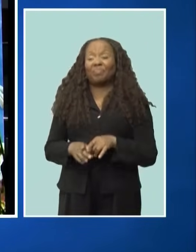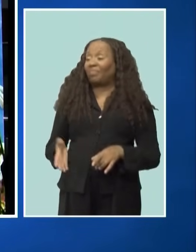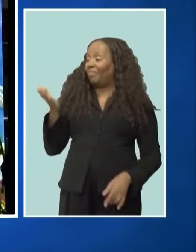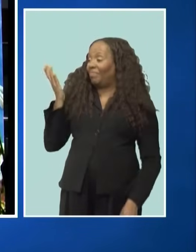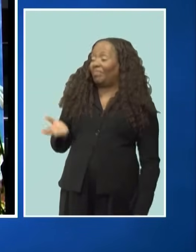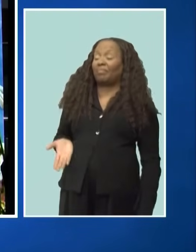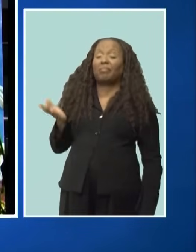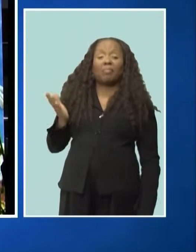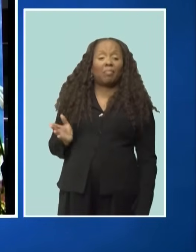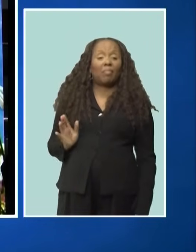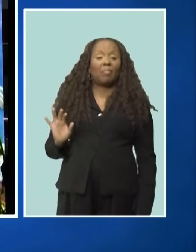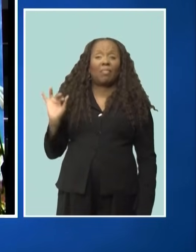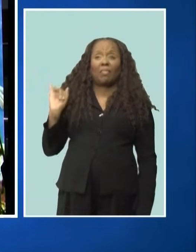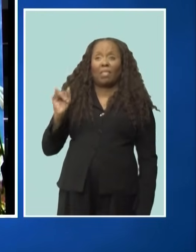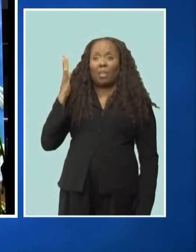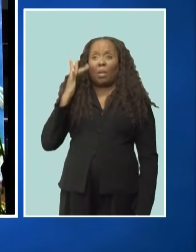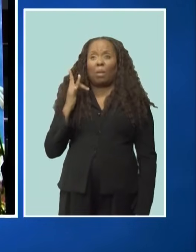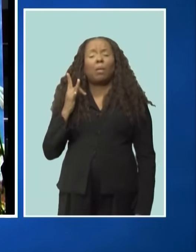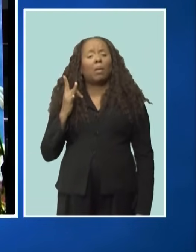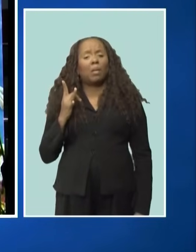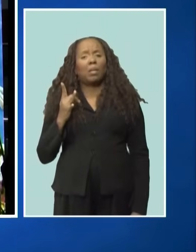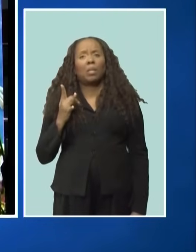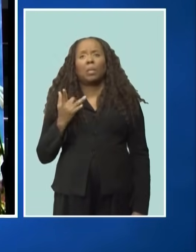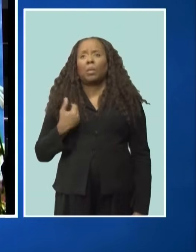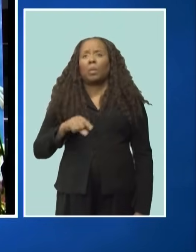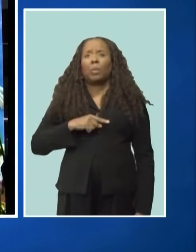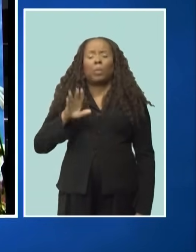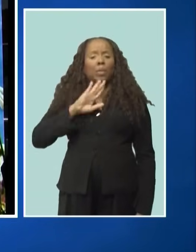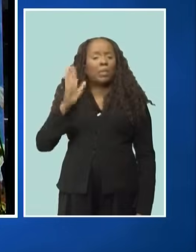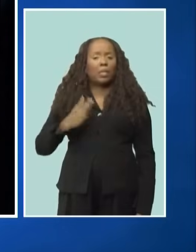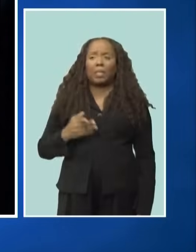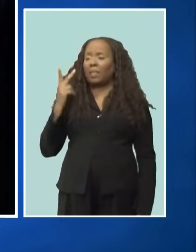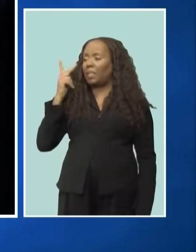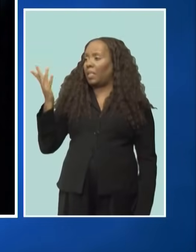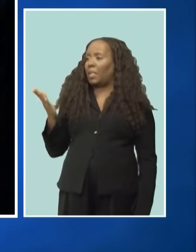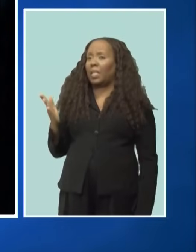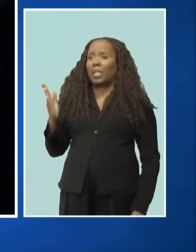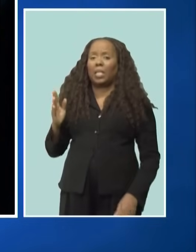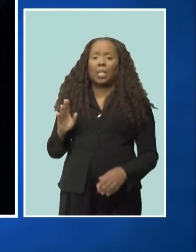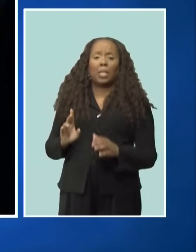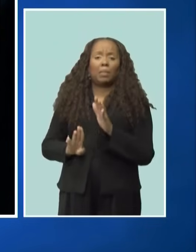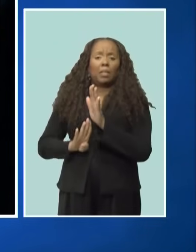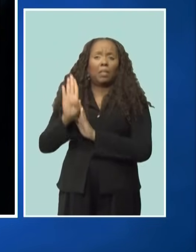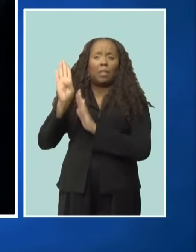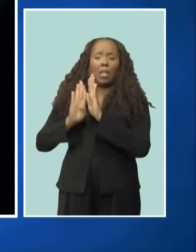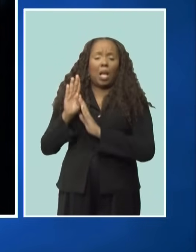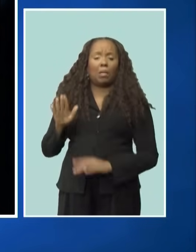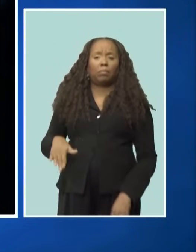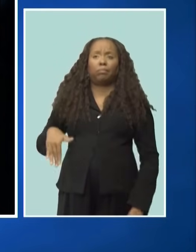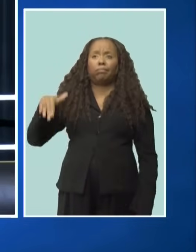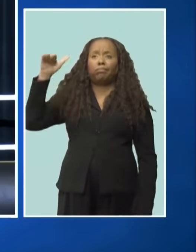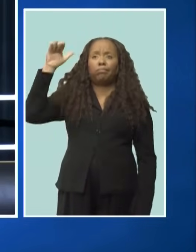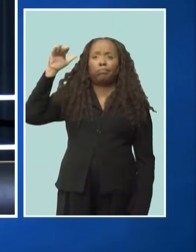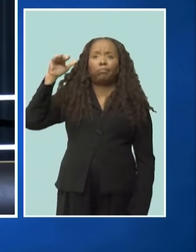is this aura that we won't get to see developed to its full potential.